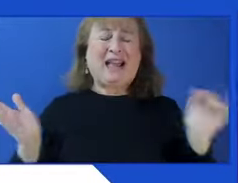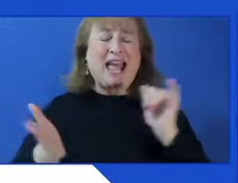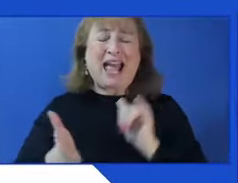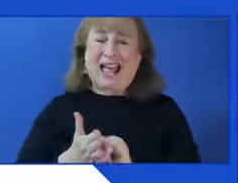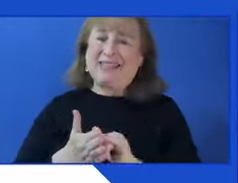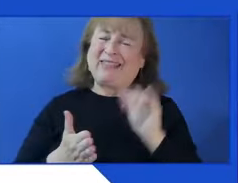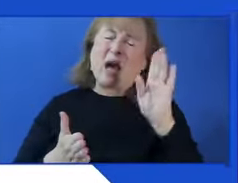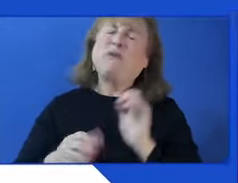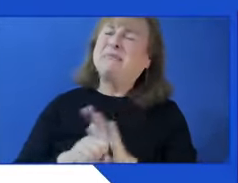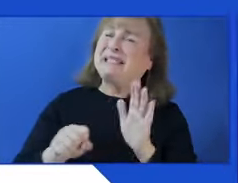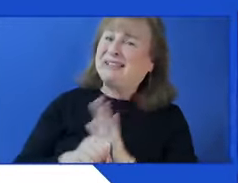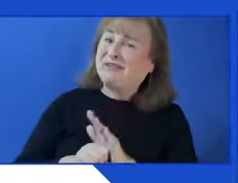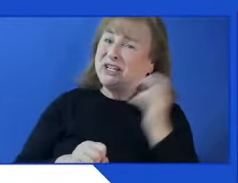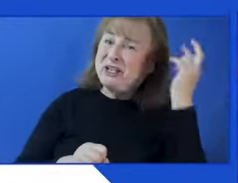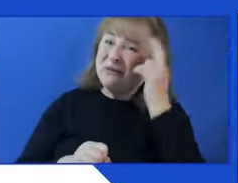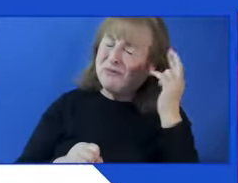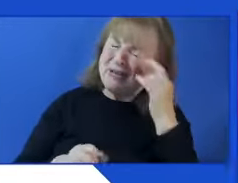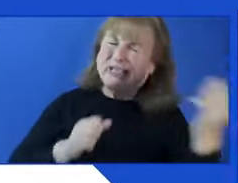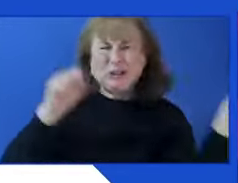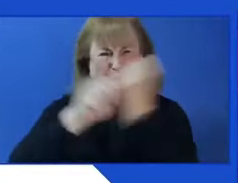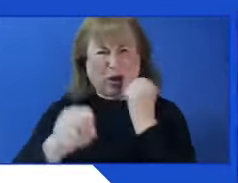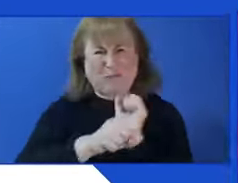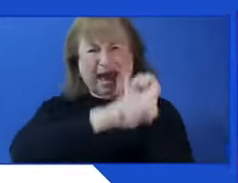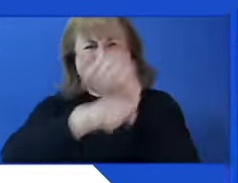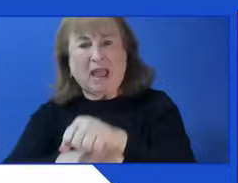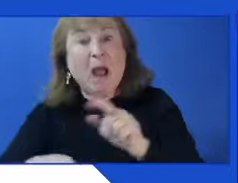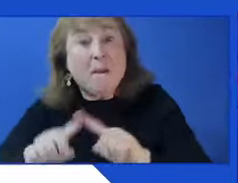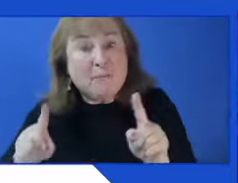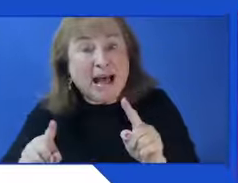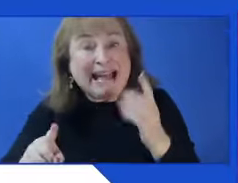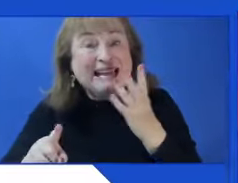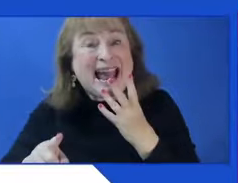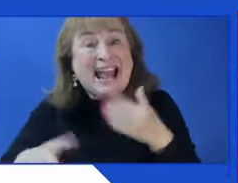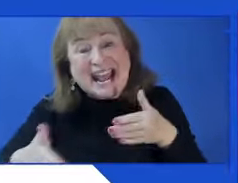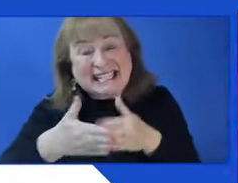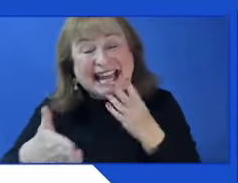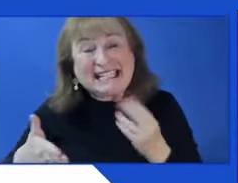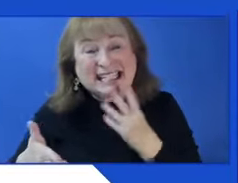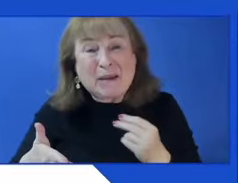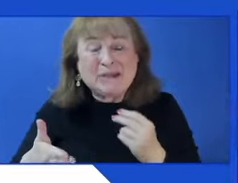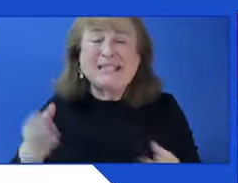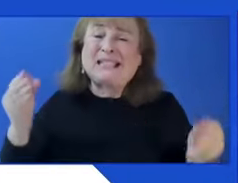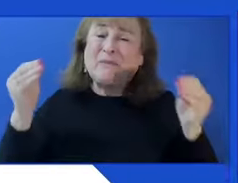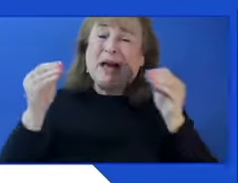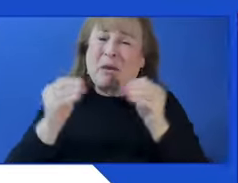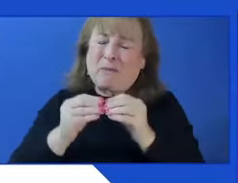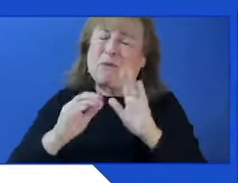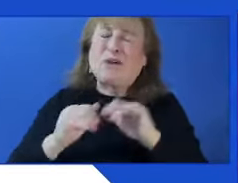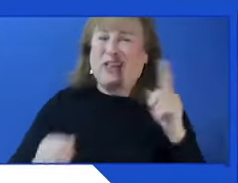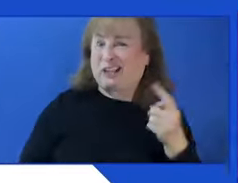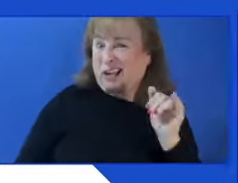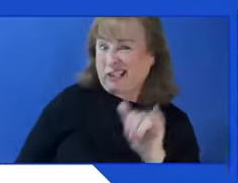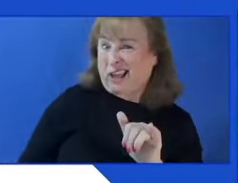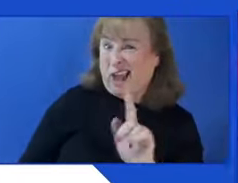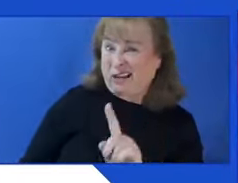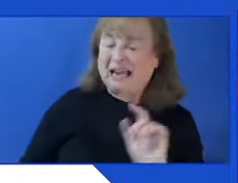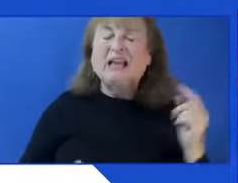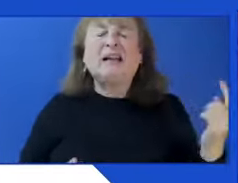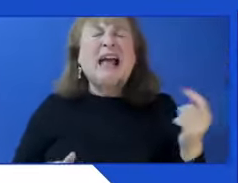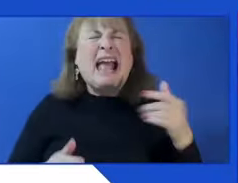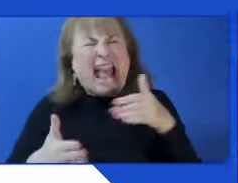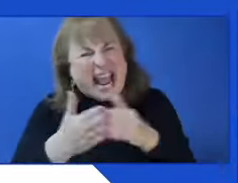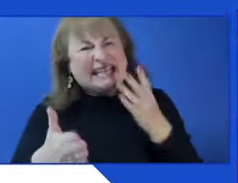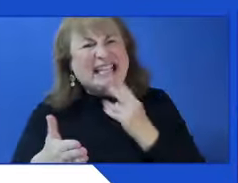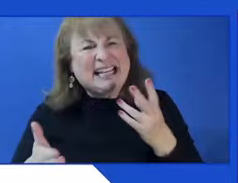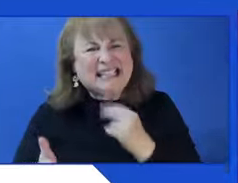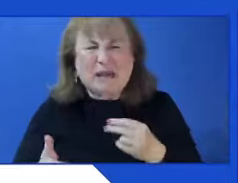be sufficient reason to combat it. But anti-Semitism is far more than just that. It is an affront